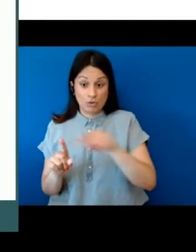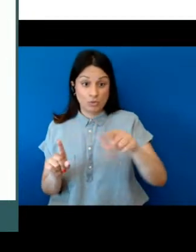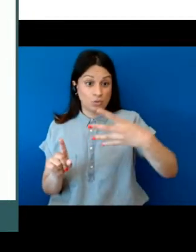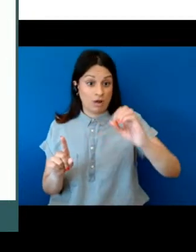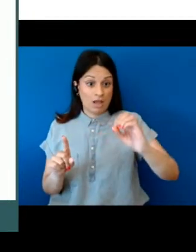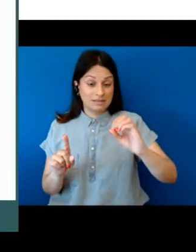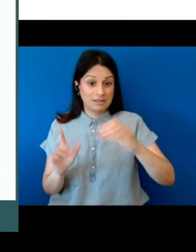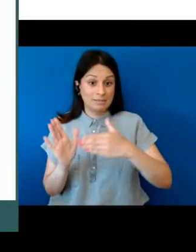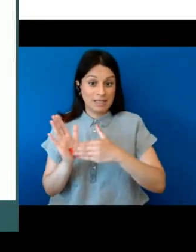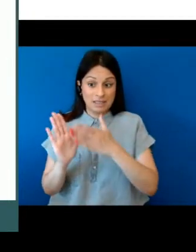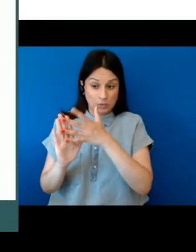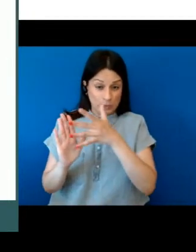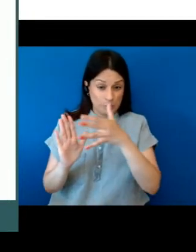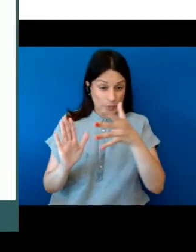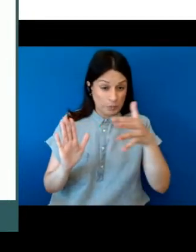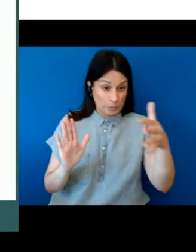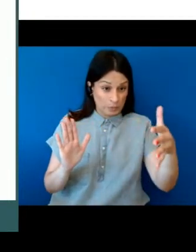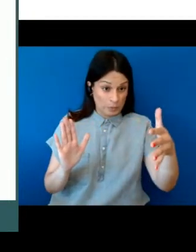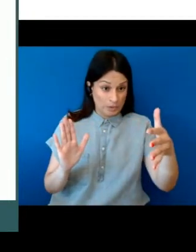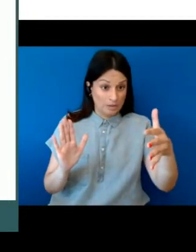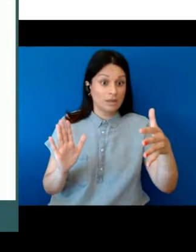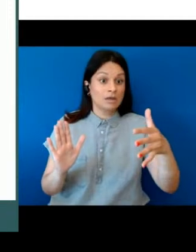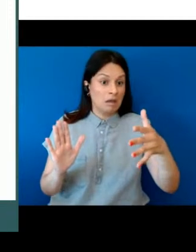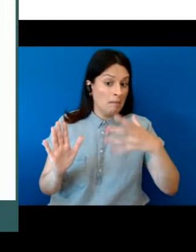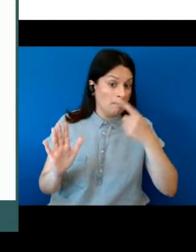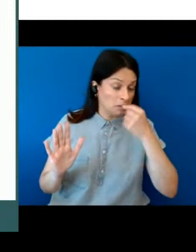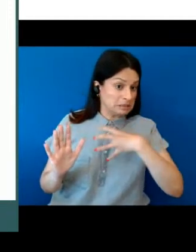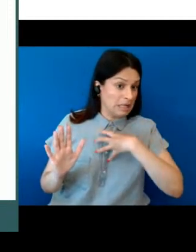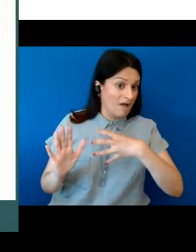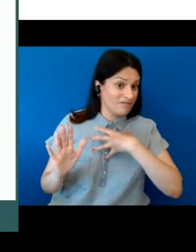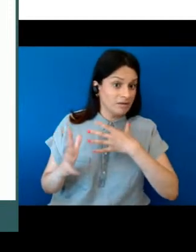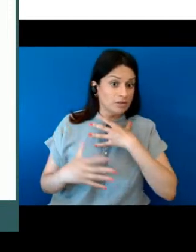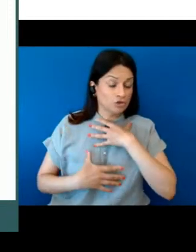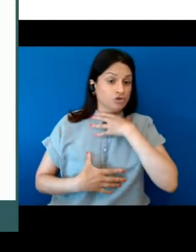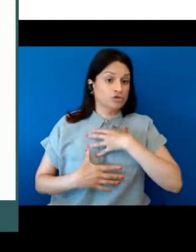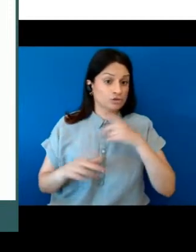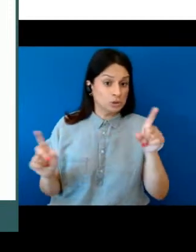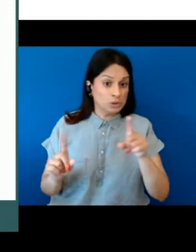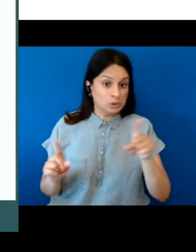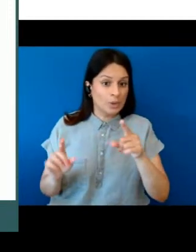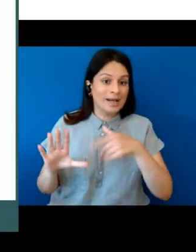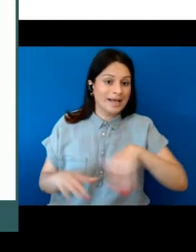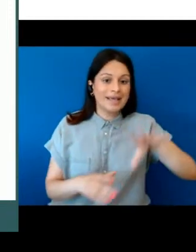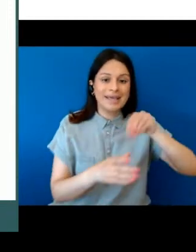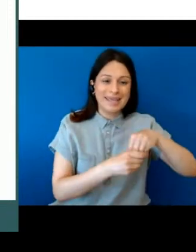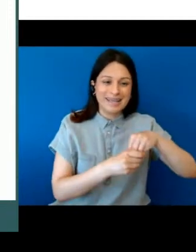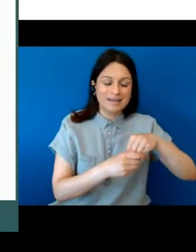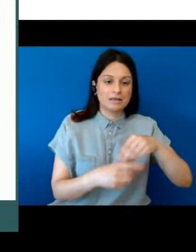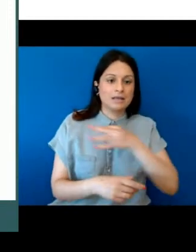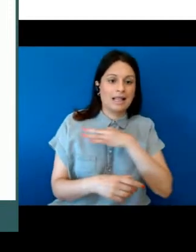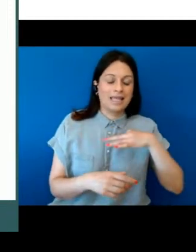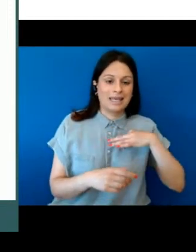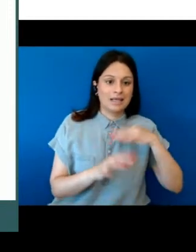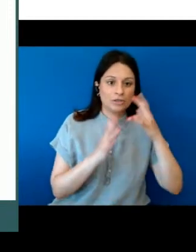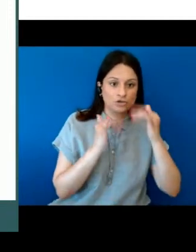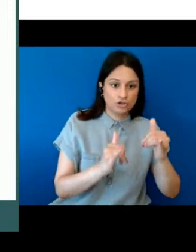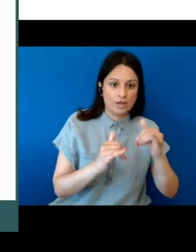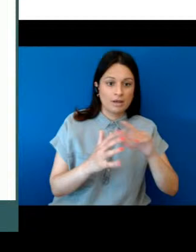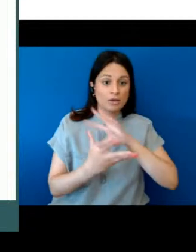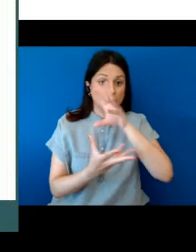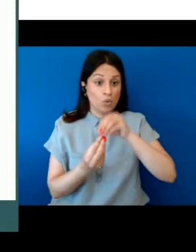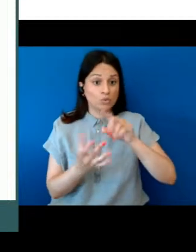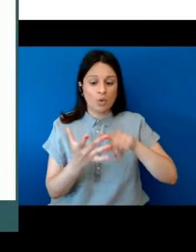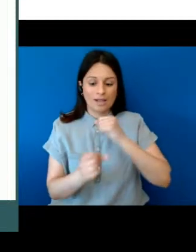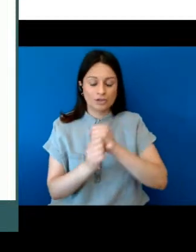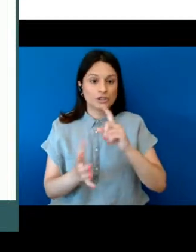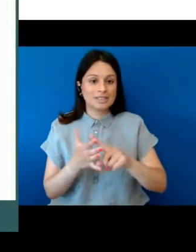as you can get. And that is helpful then in the allergy clinic to aid interpretation. Total IgE doesn't tell